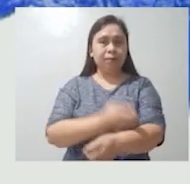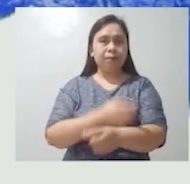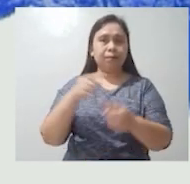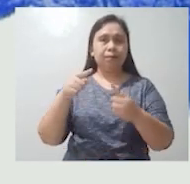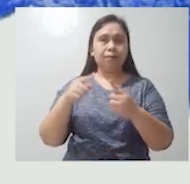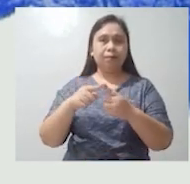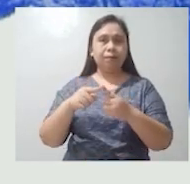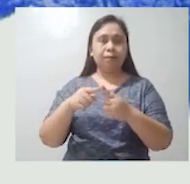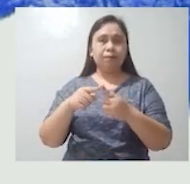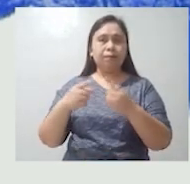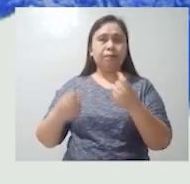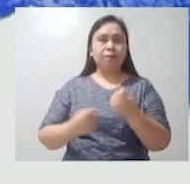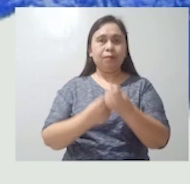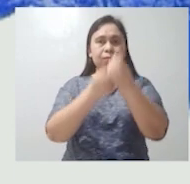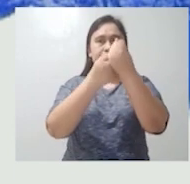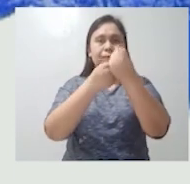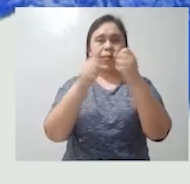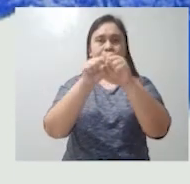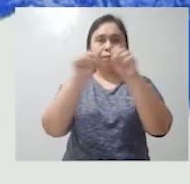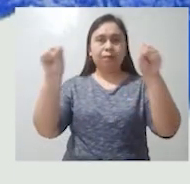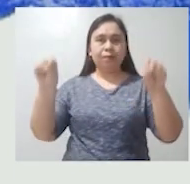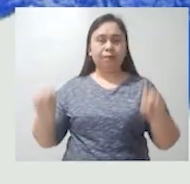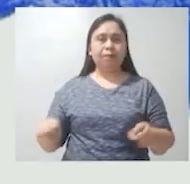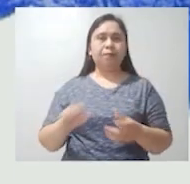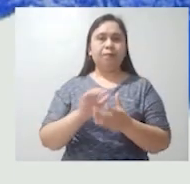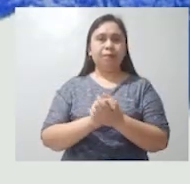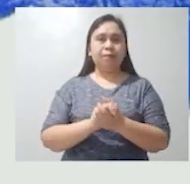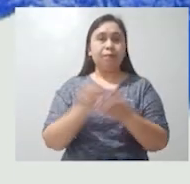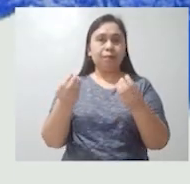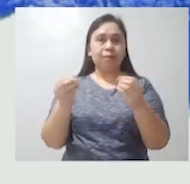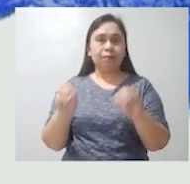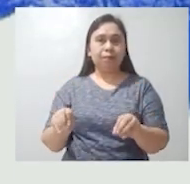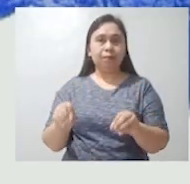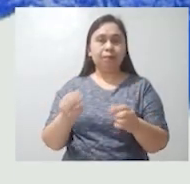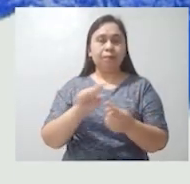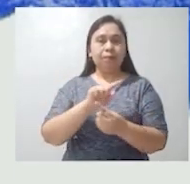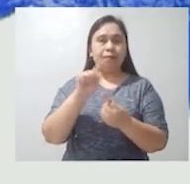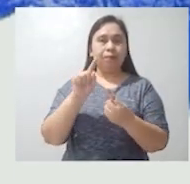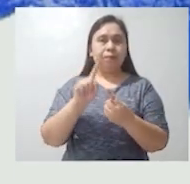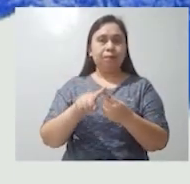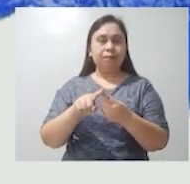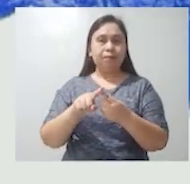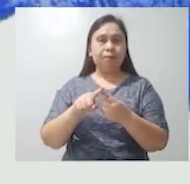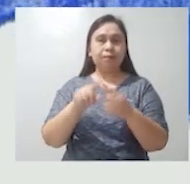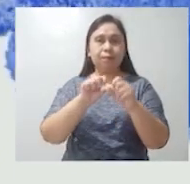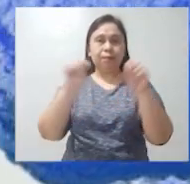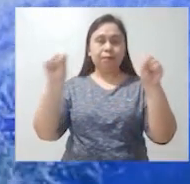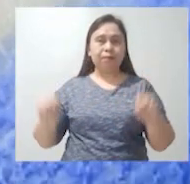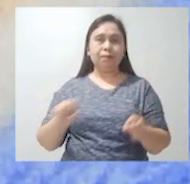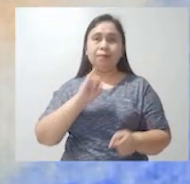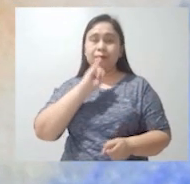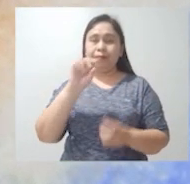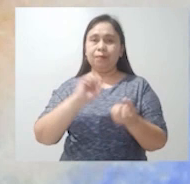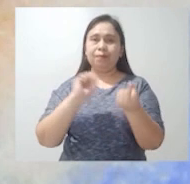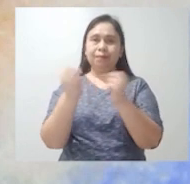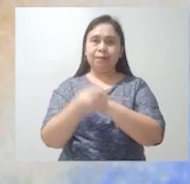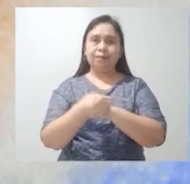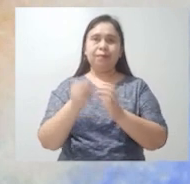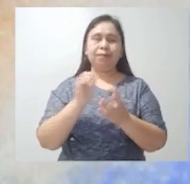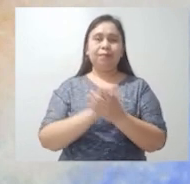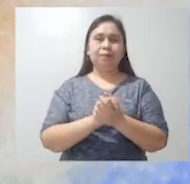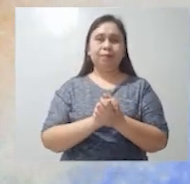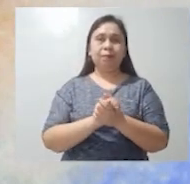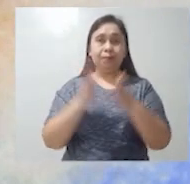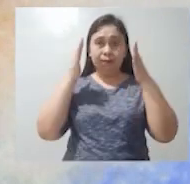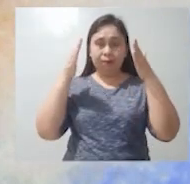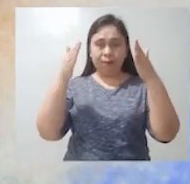a sufficient amount is lost or released, and also occur when the pressure in the system is changed. Let us